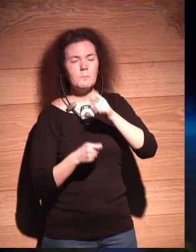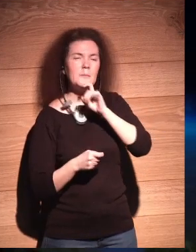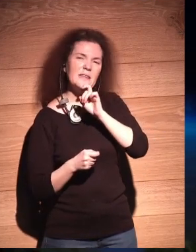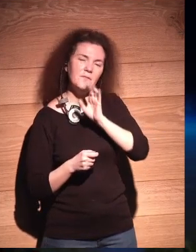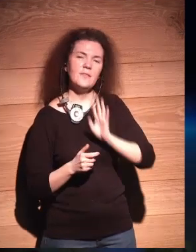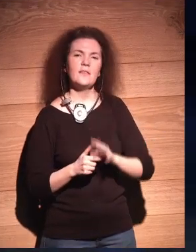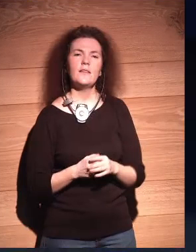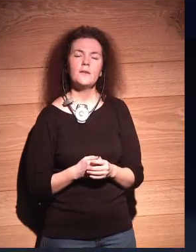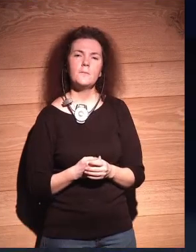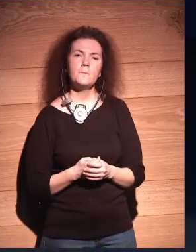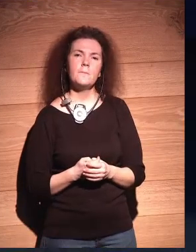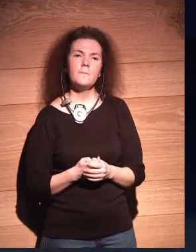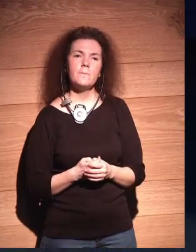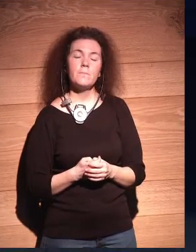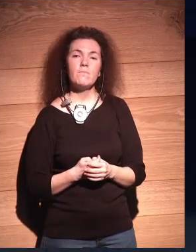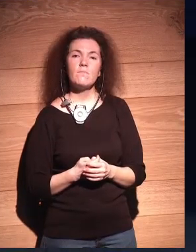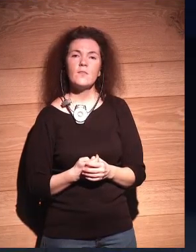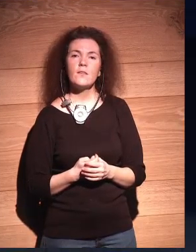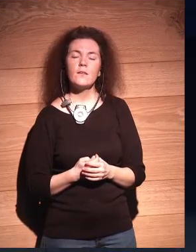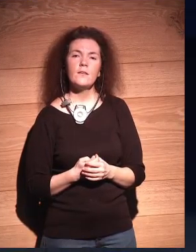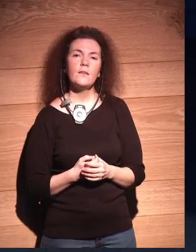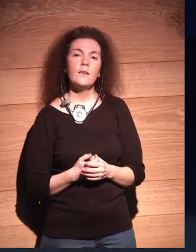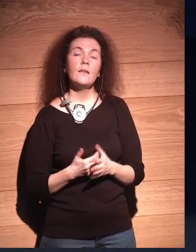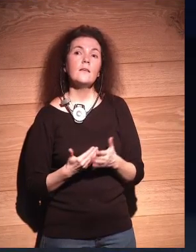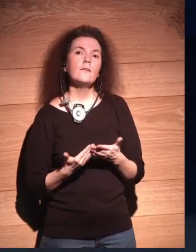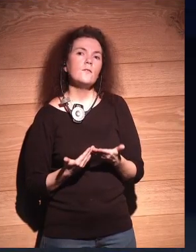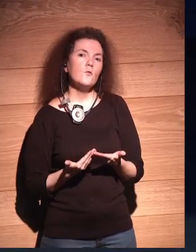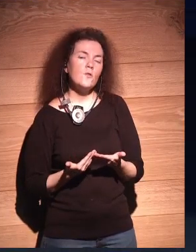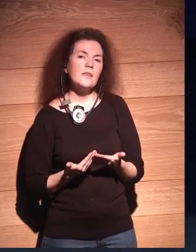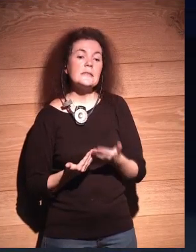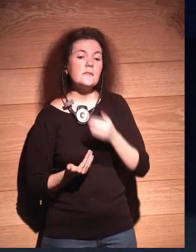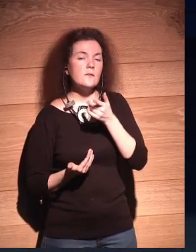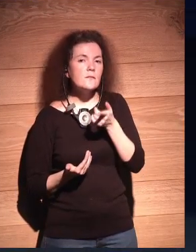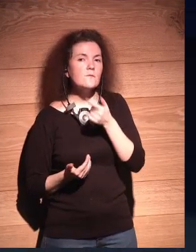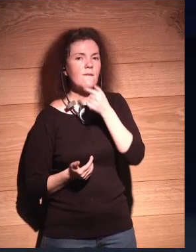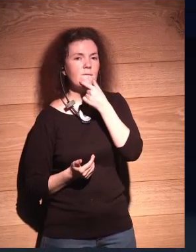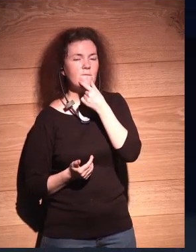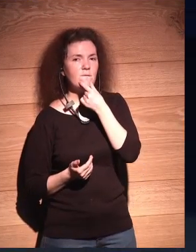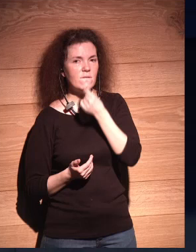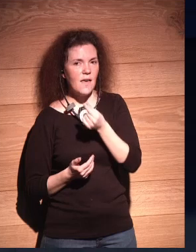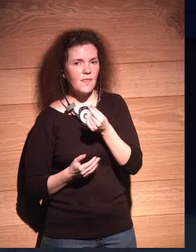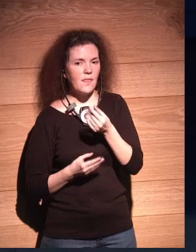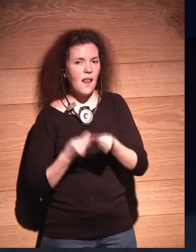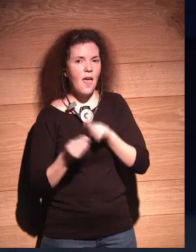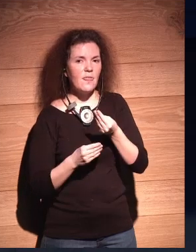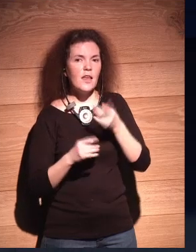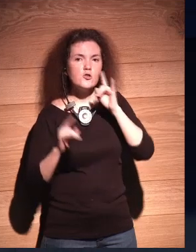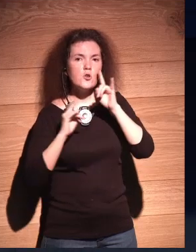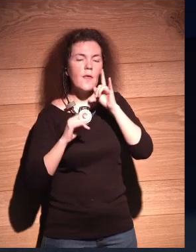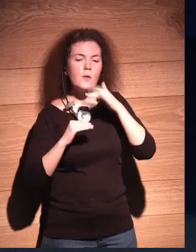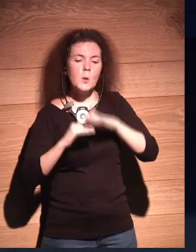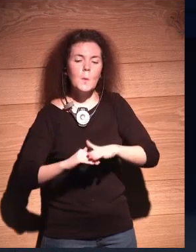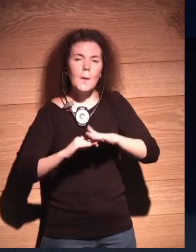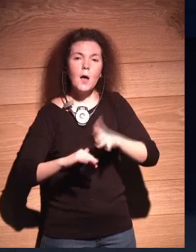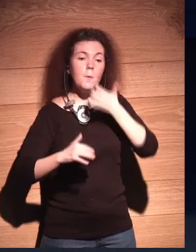it was very easy to do, like a Fender Rhodes sound or bass sound on a piano, and they would